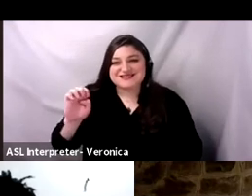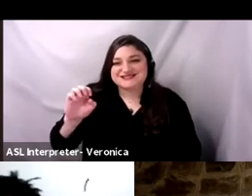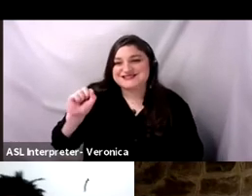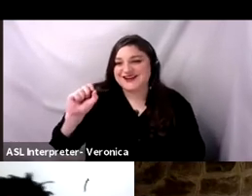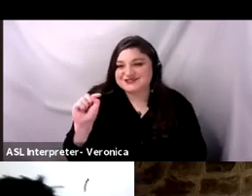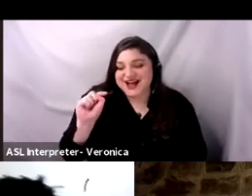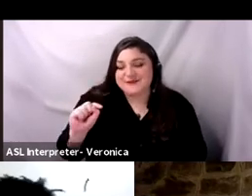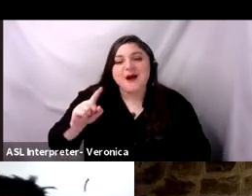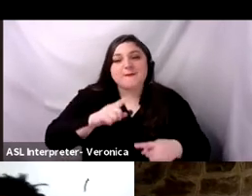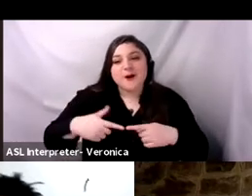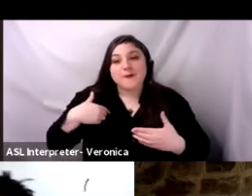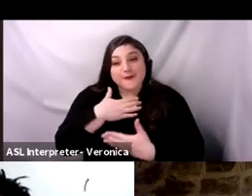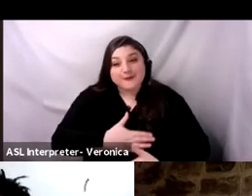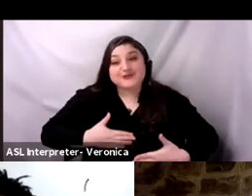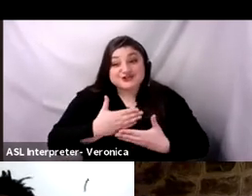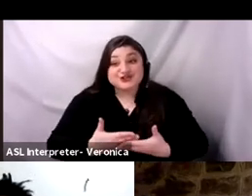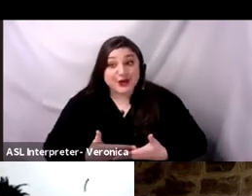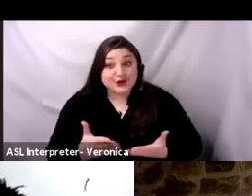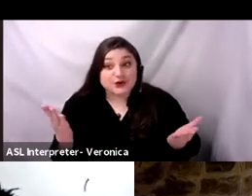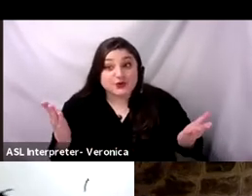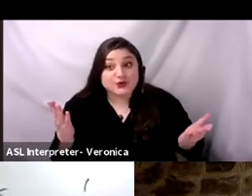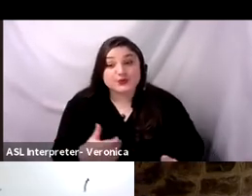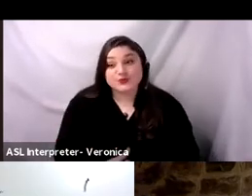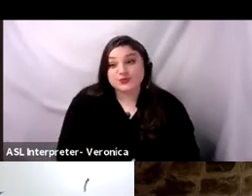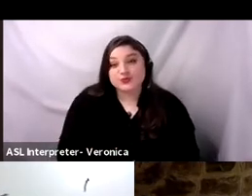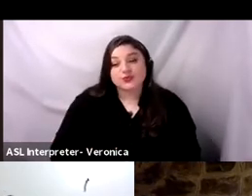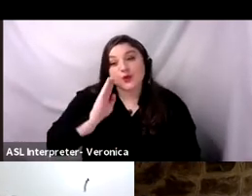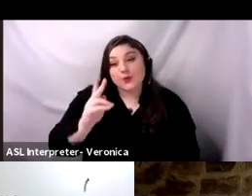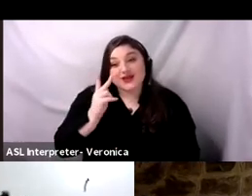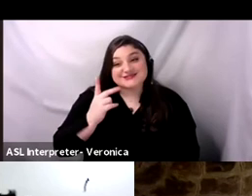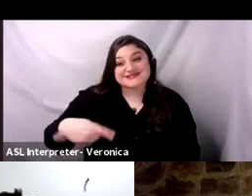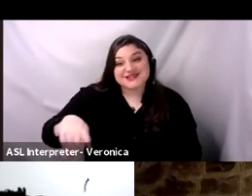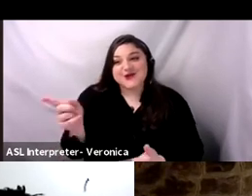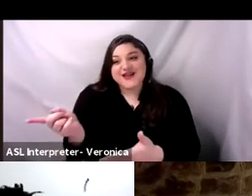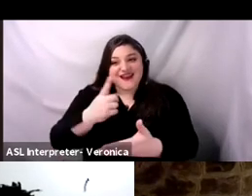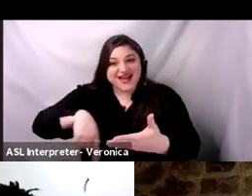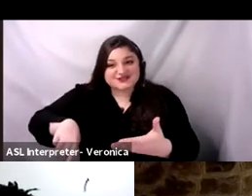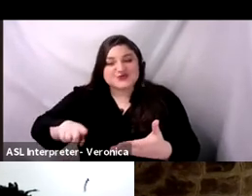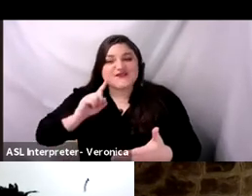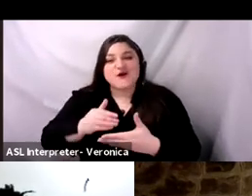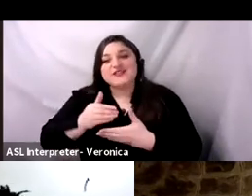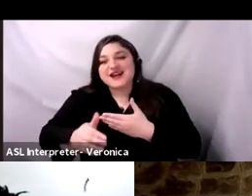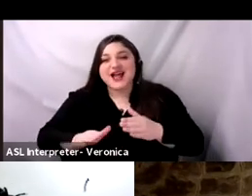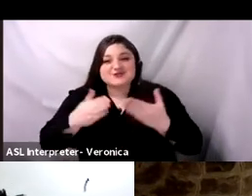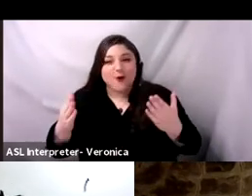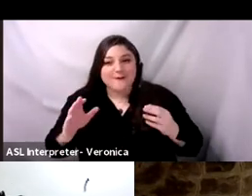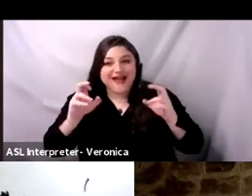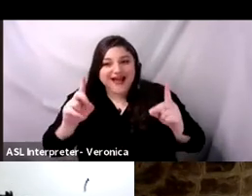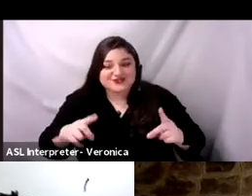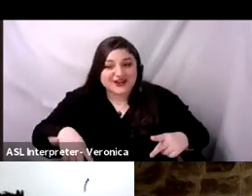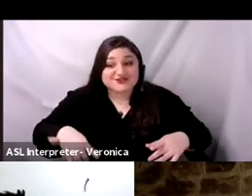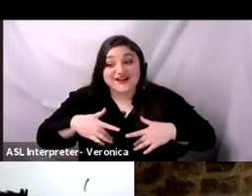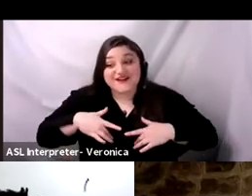appreciate you all. And we will see you all next week at our next open education event. So thank you all